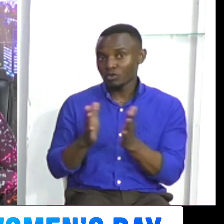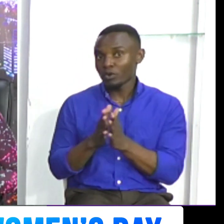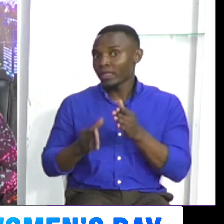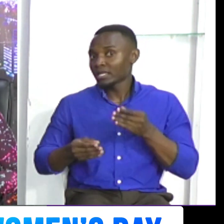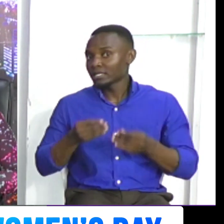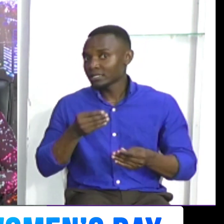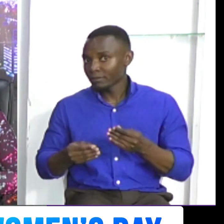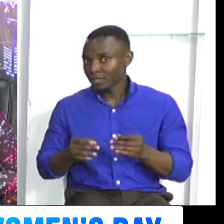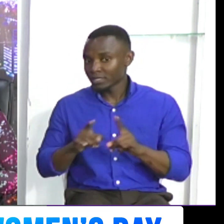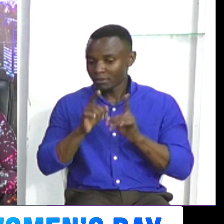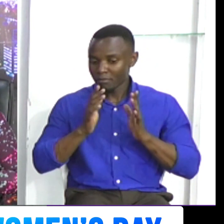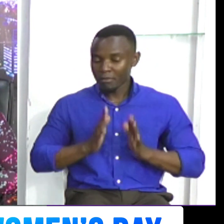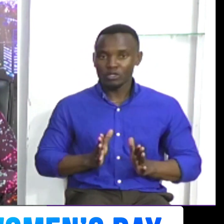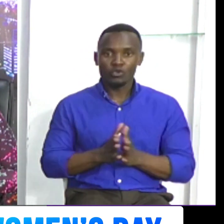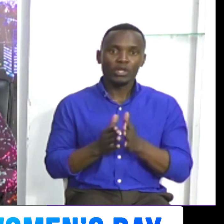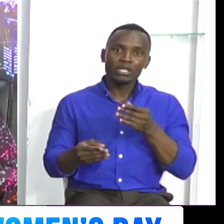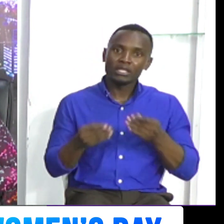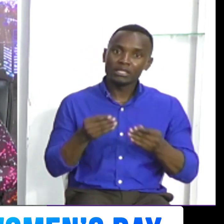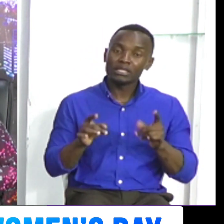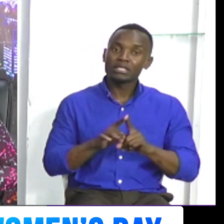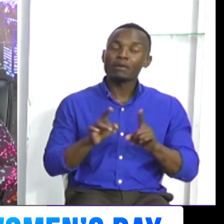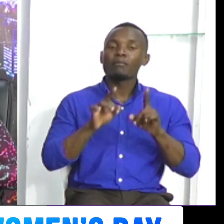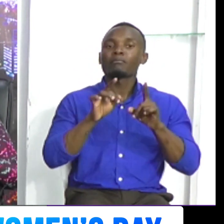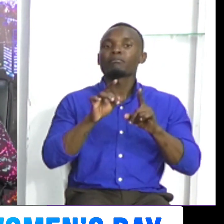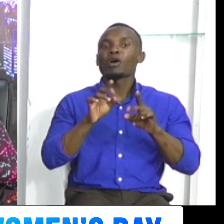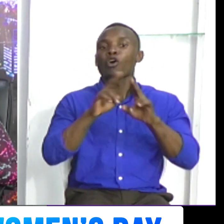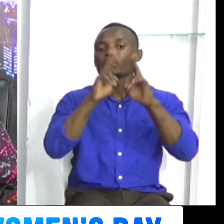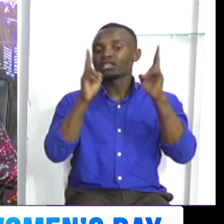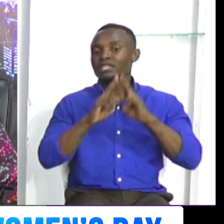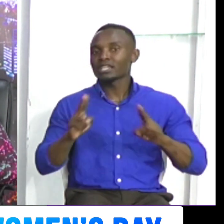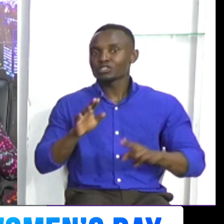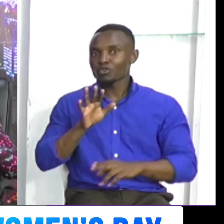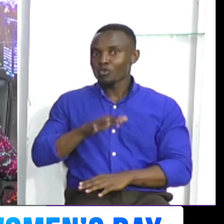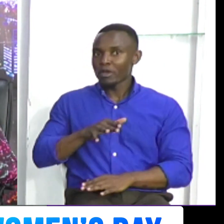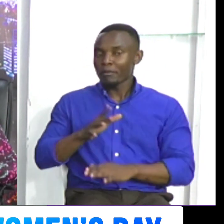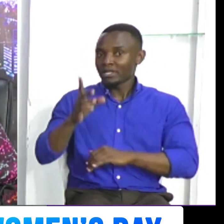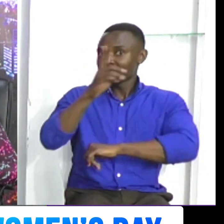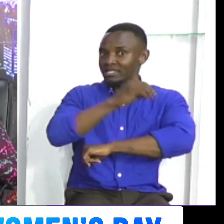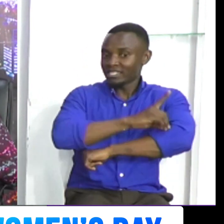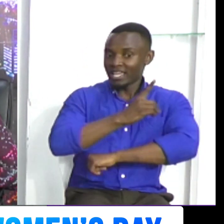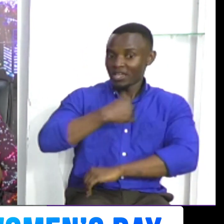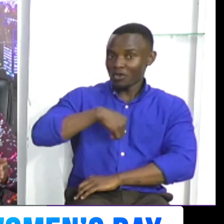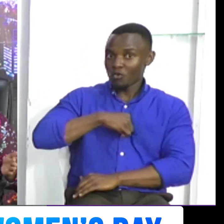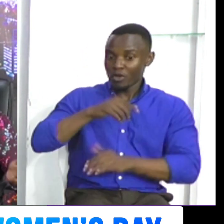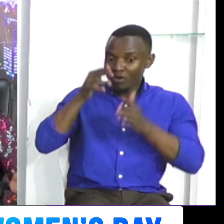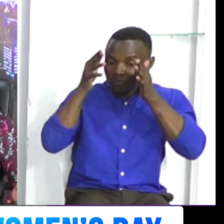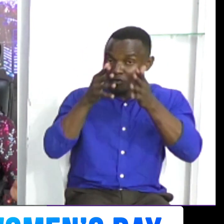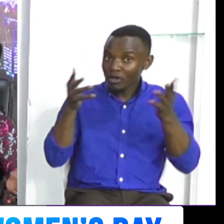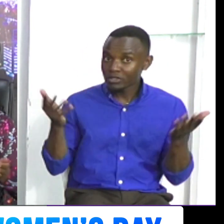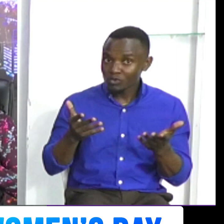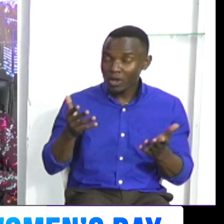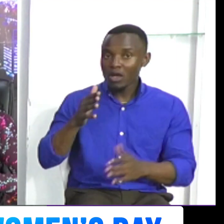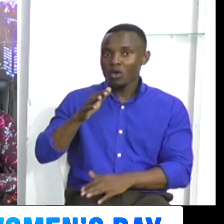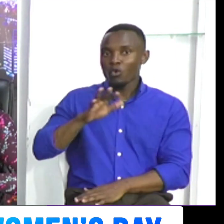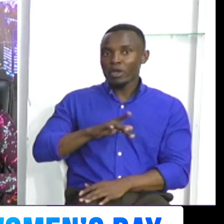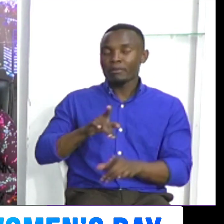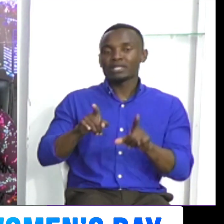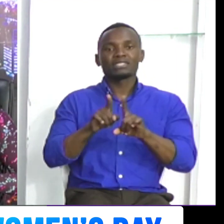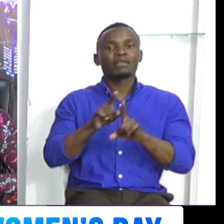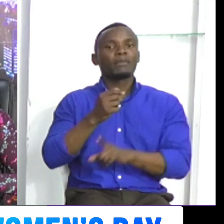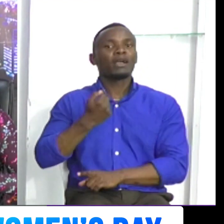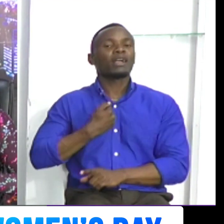persons with disability? And on International Women's Day, we're also focusing on women, girls with